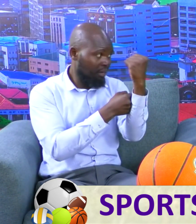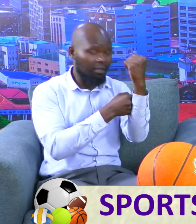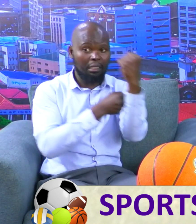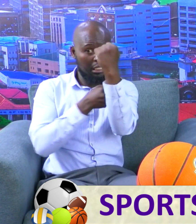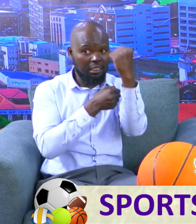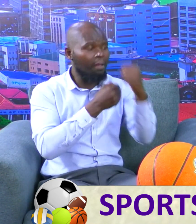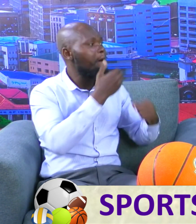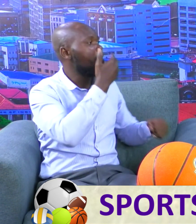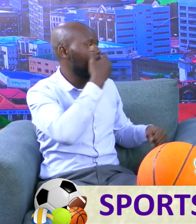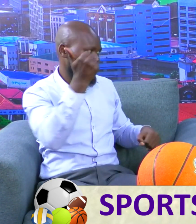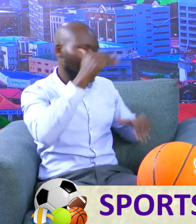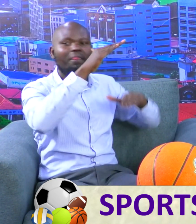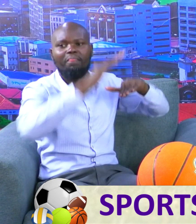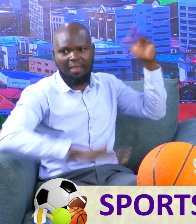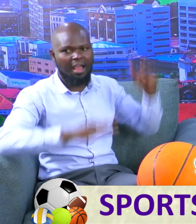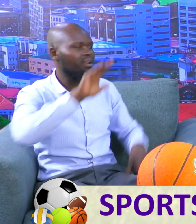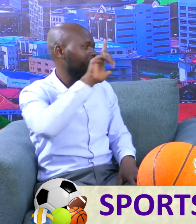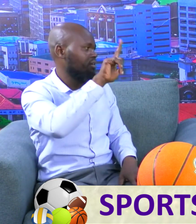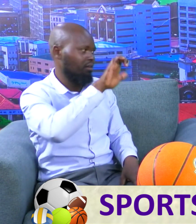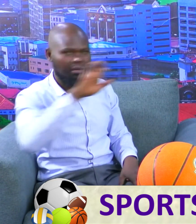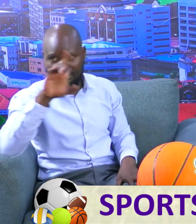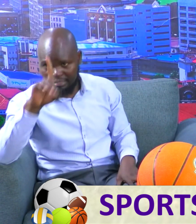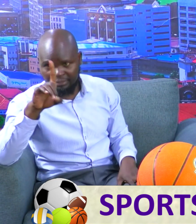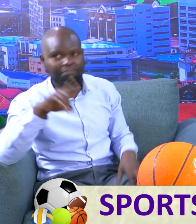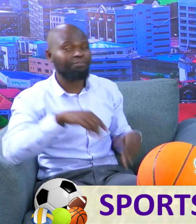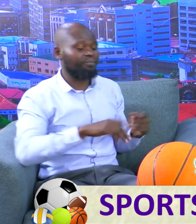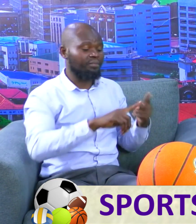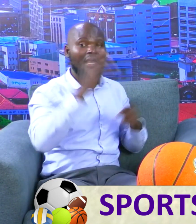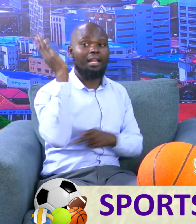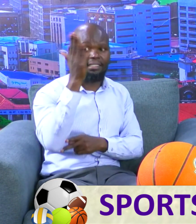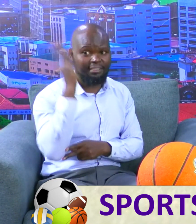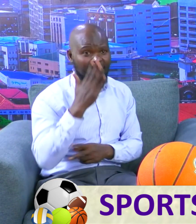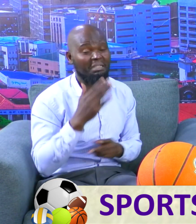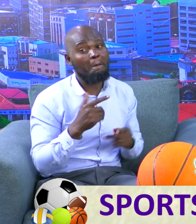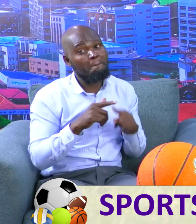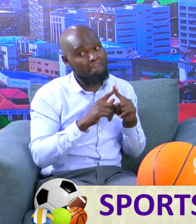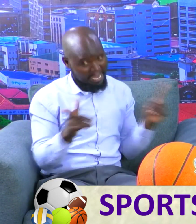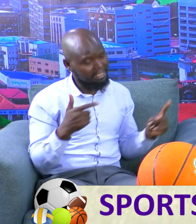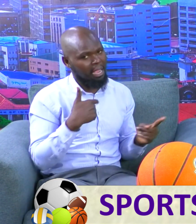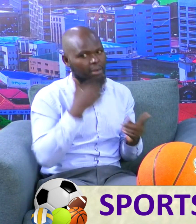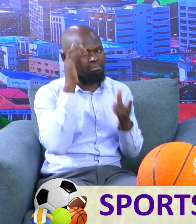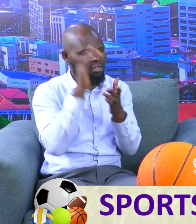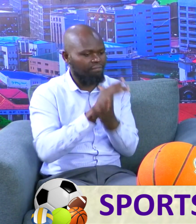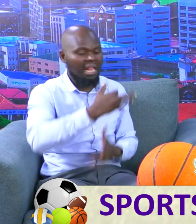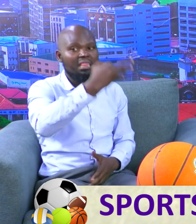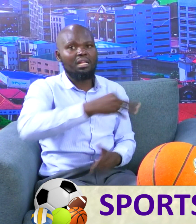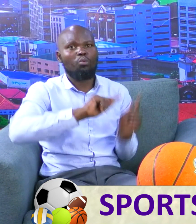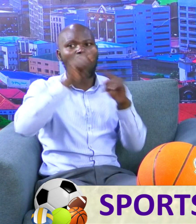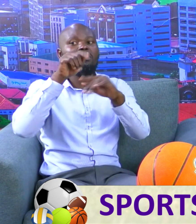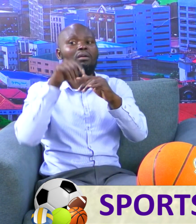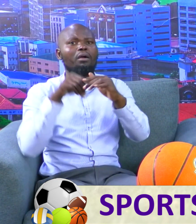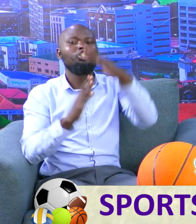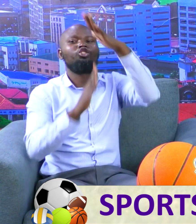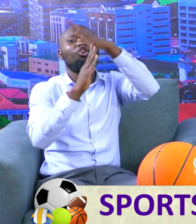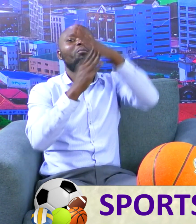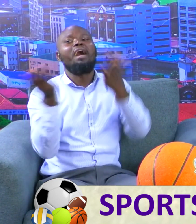the three top teams, the best teams in their league. Right. That's why they were promoted to the EPL. Yes. And the teams that